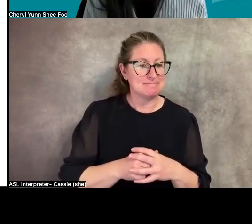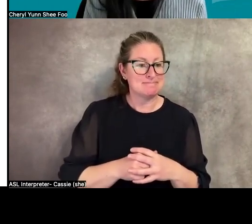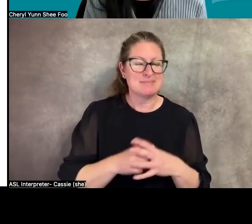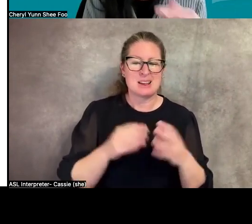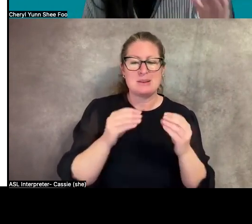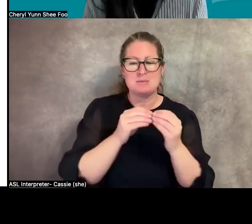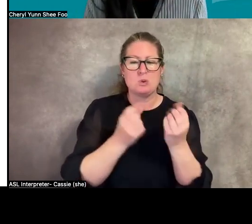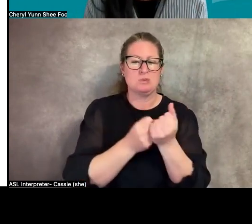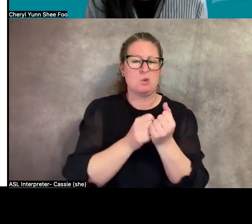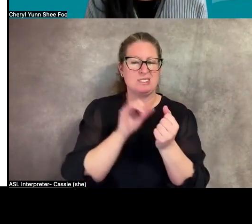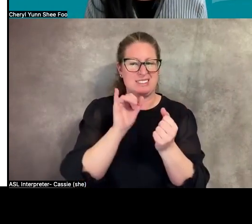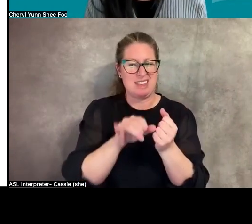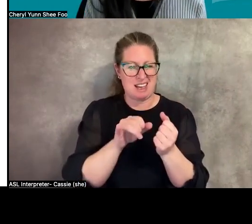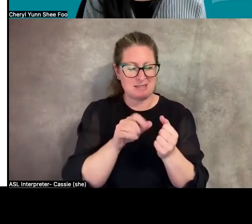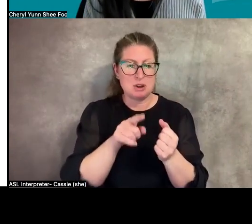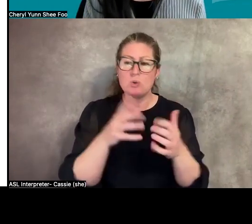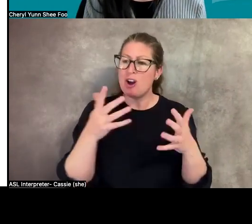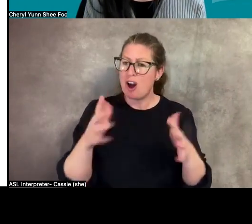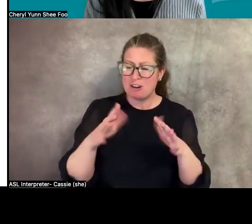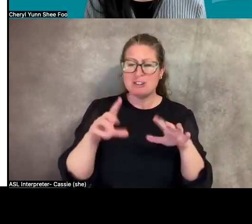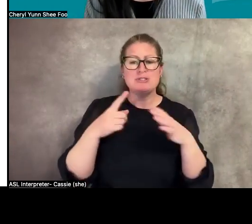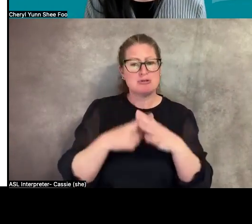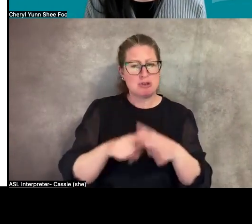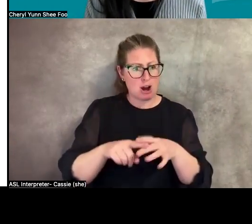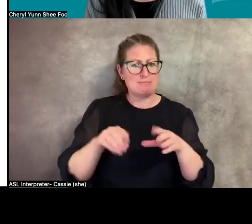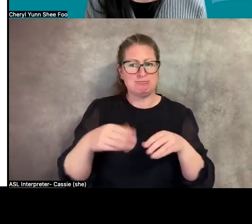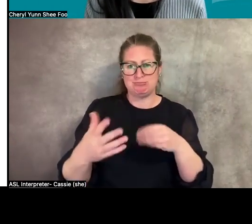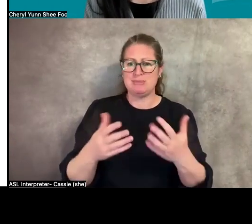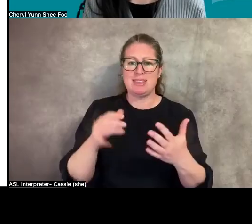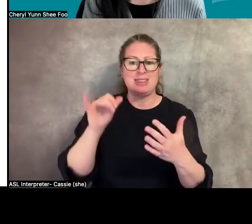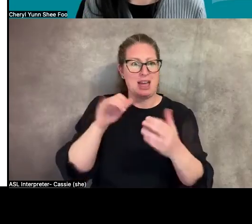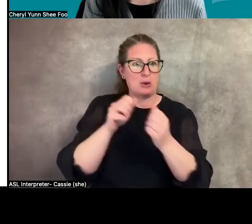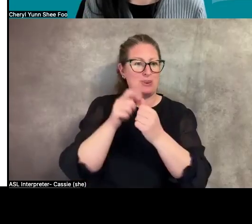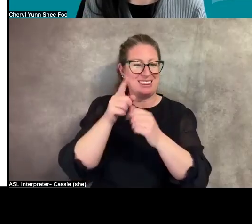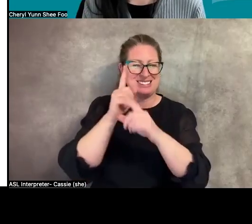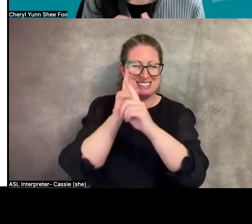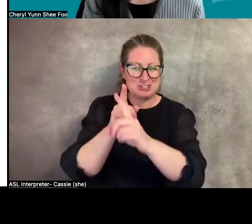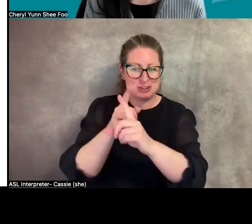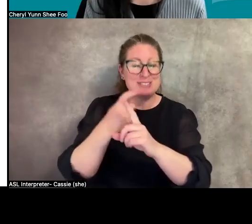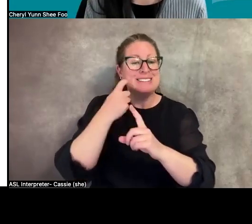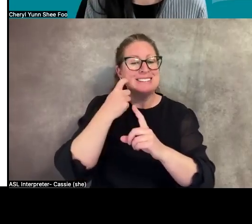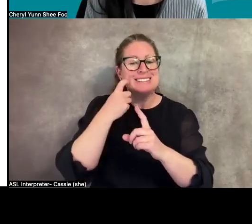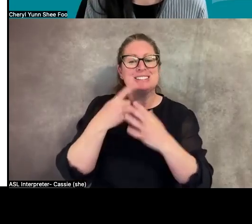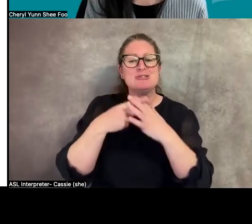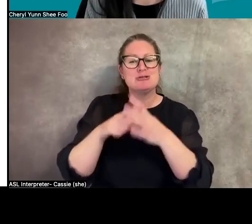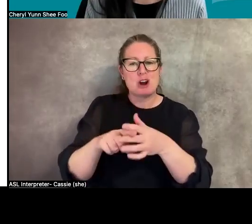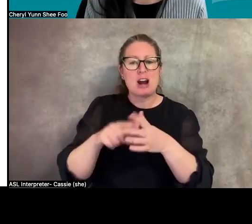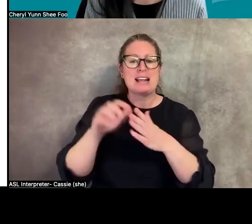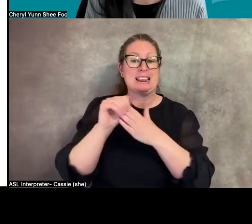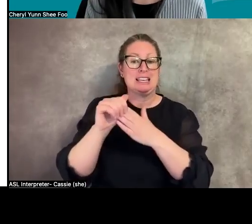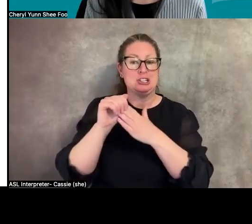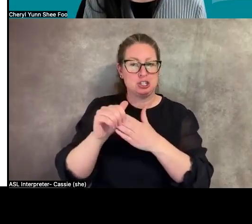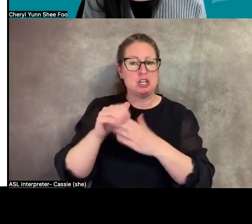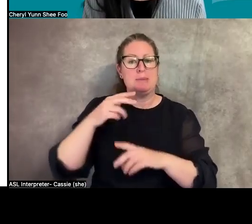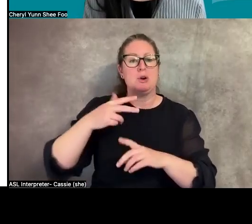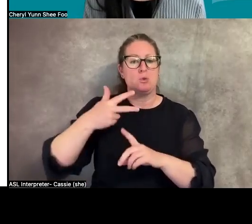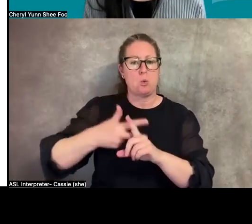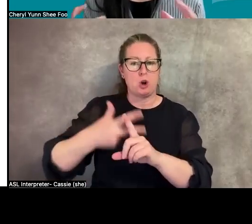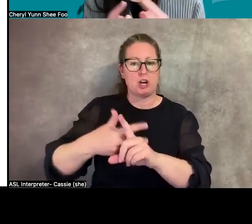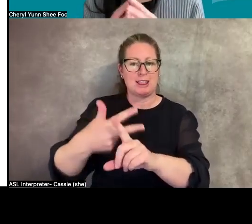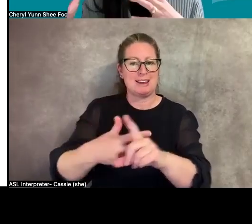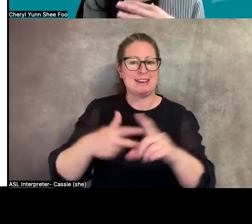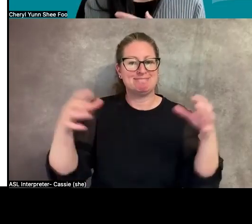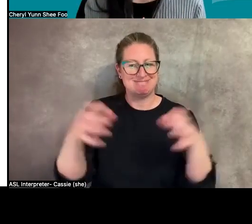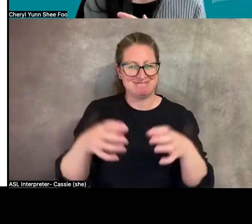supports. And we're already starting to do that with this initiative, recently starting a CBHC leadership quarterly meeting